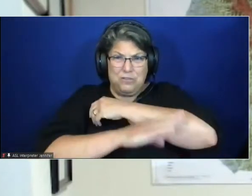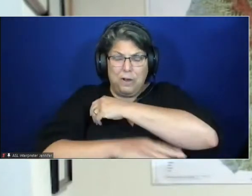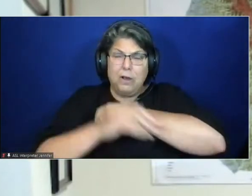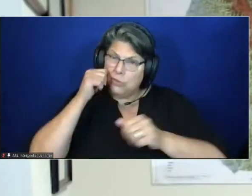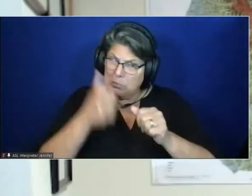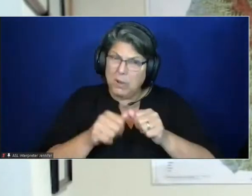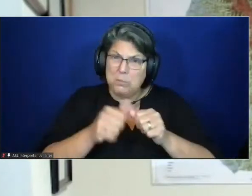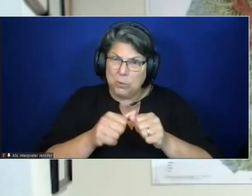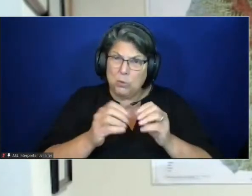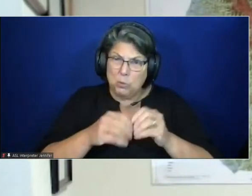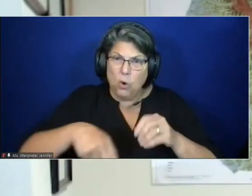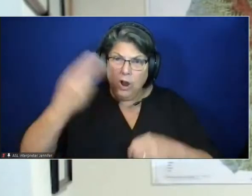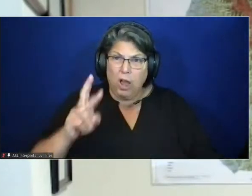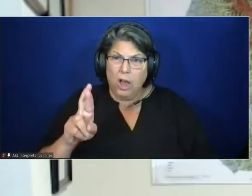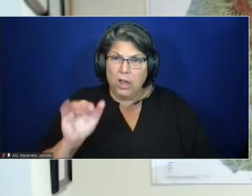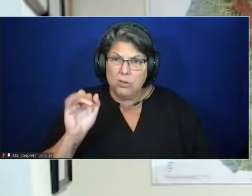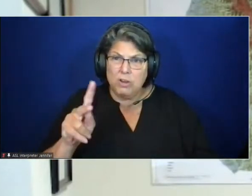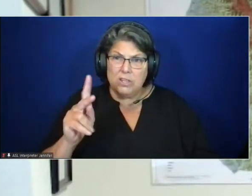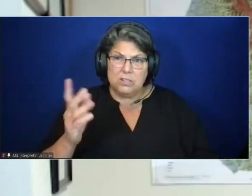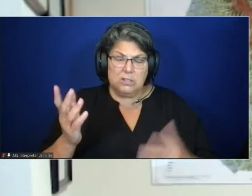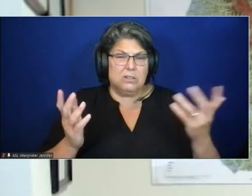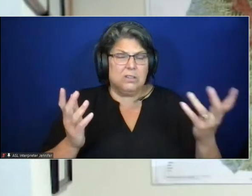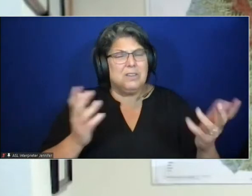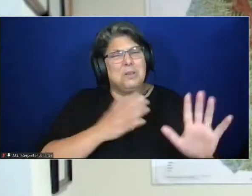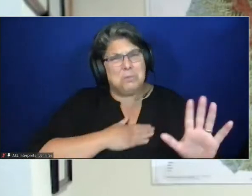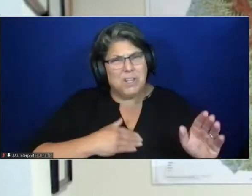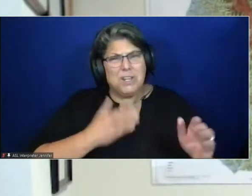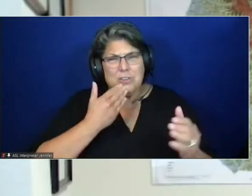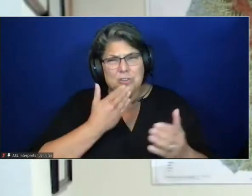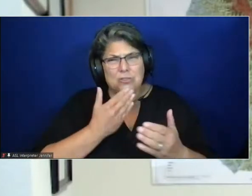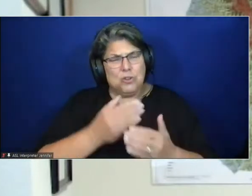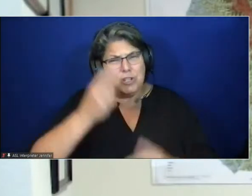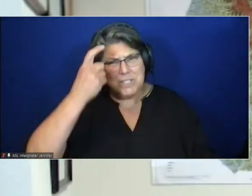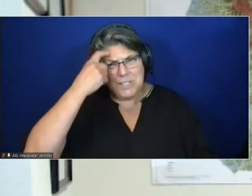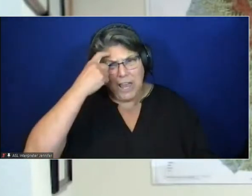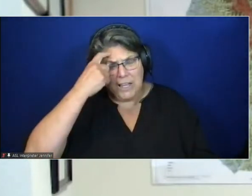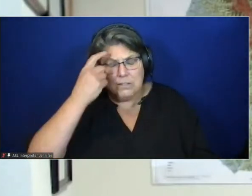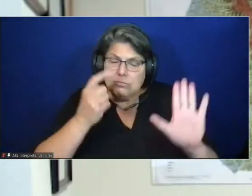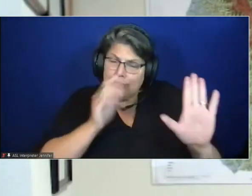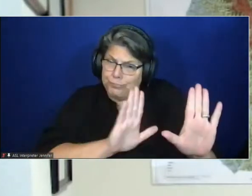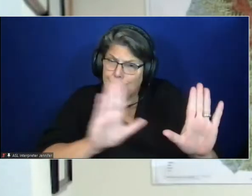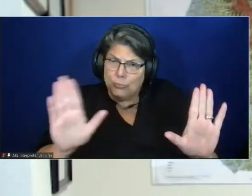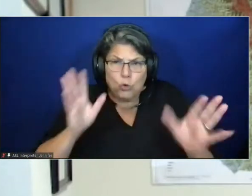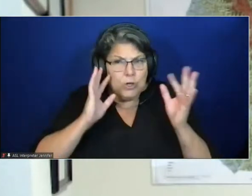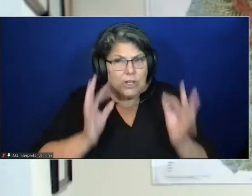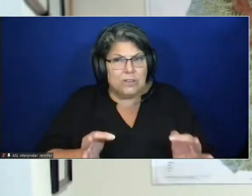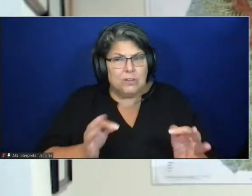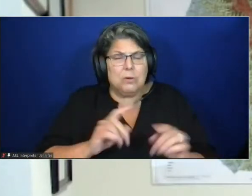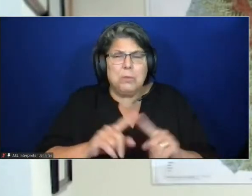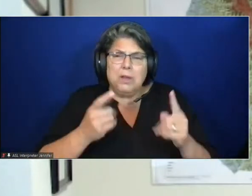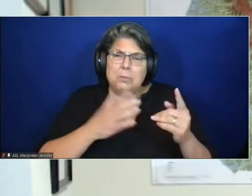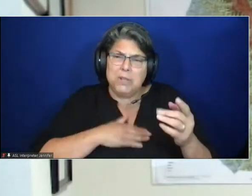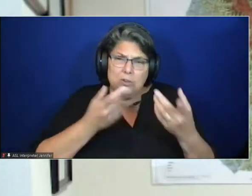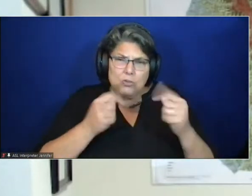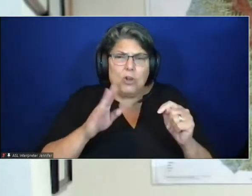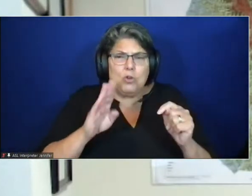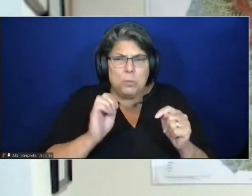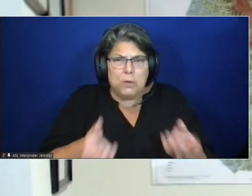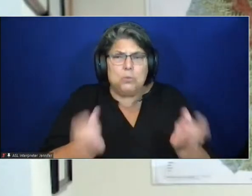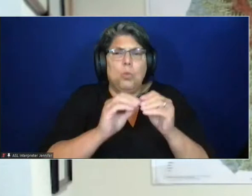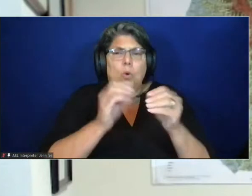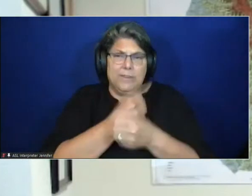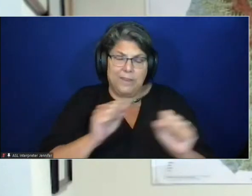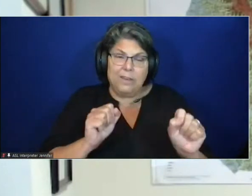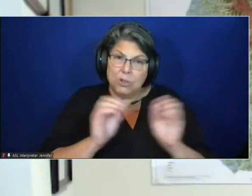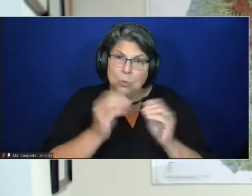risk. We want you to use good sense. It's an individual choice. Try to be safer, and it will be much safer